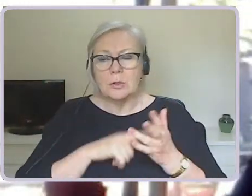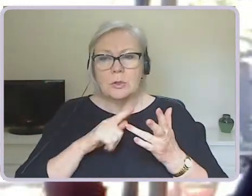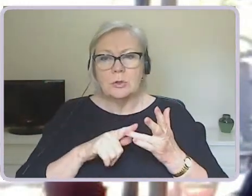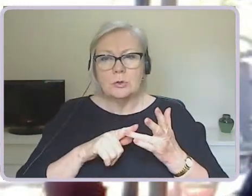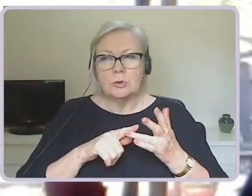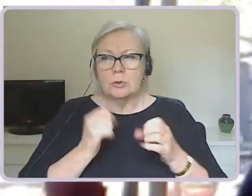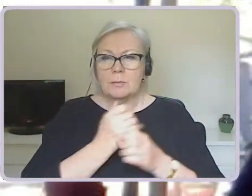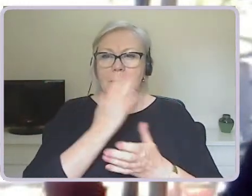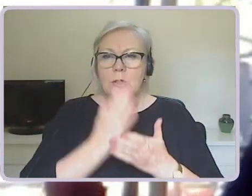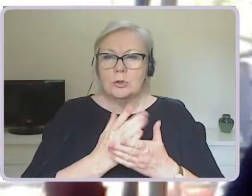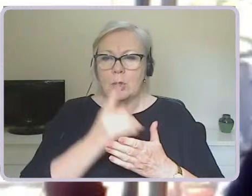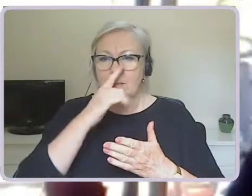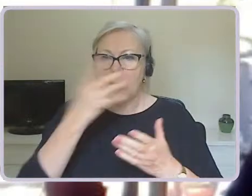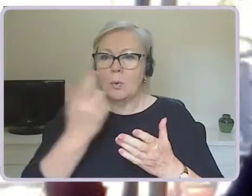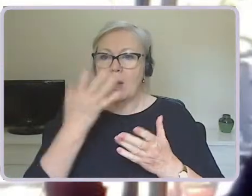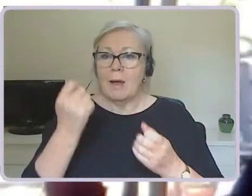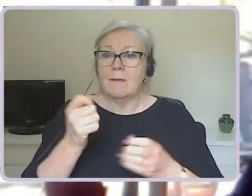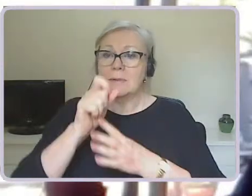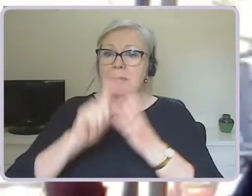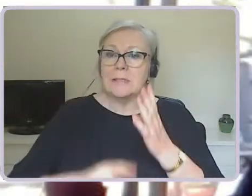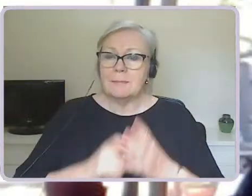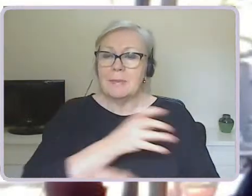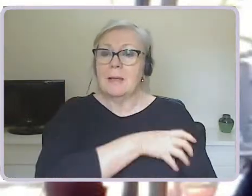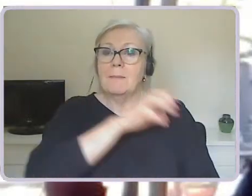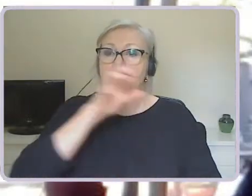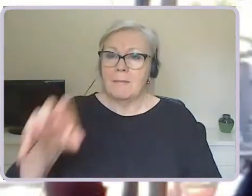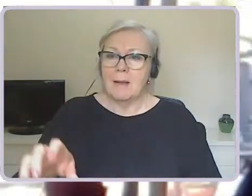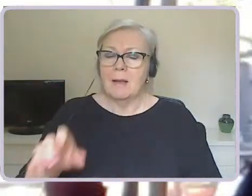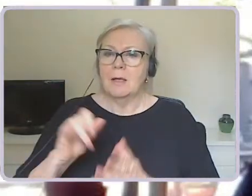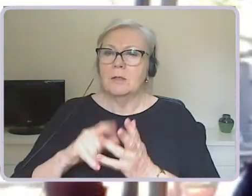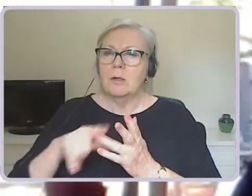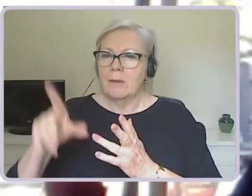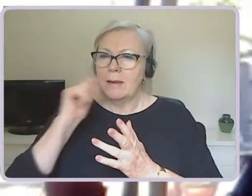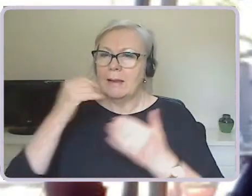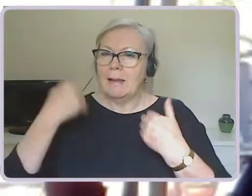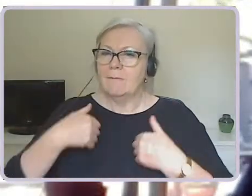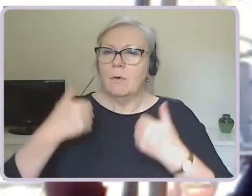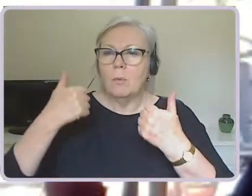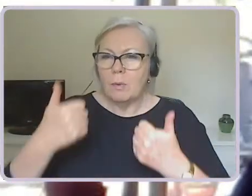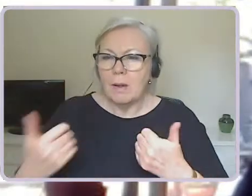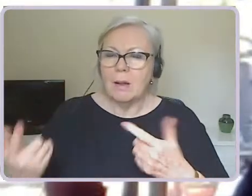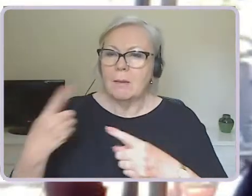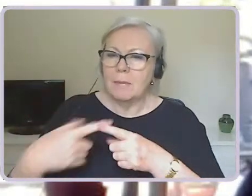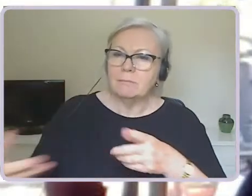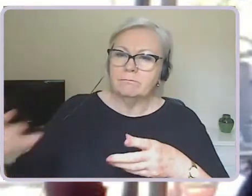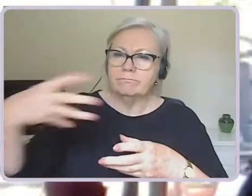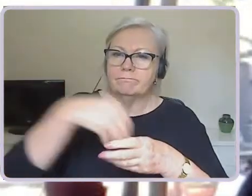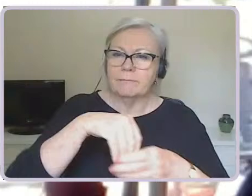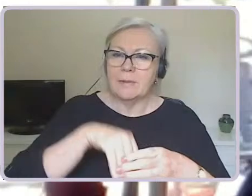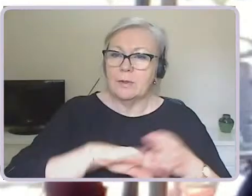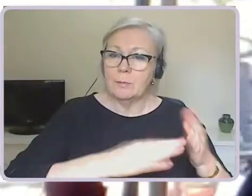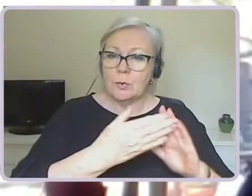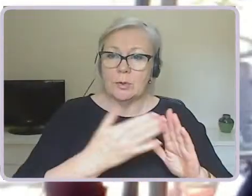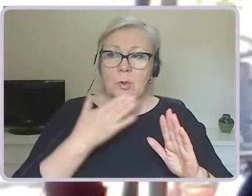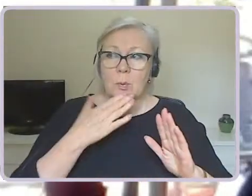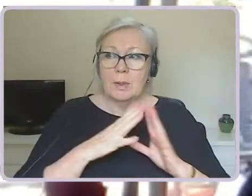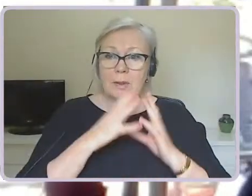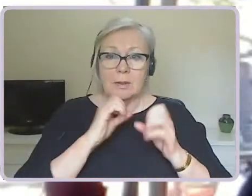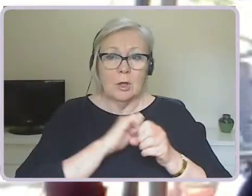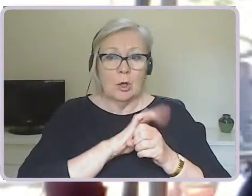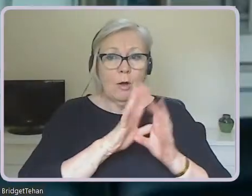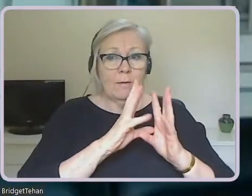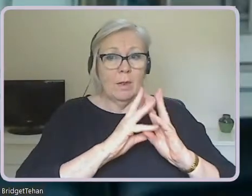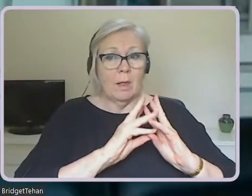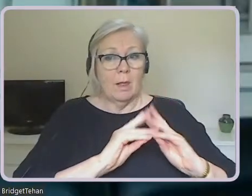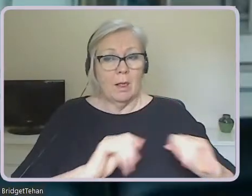with disability to live well and be safe in our community once this is passed.